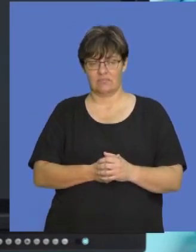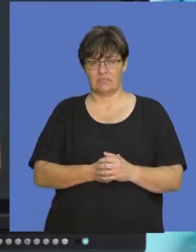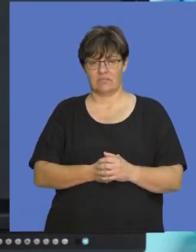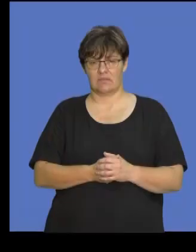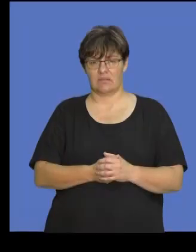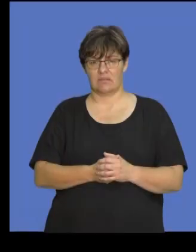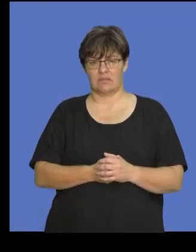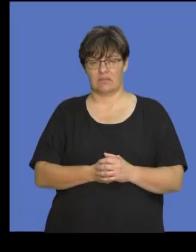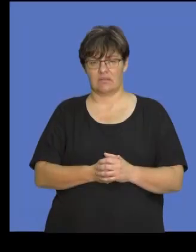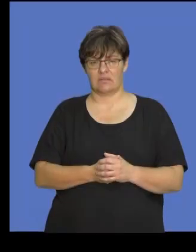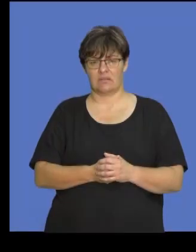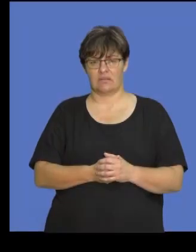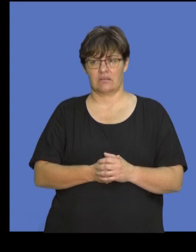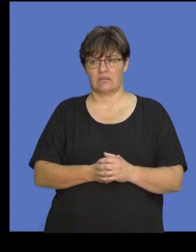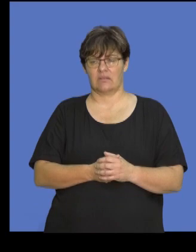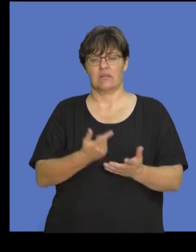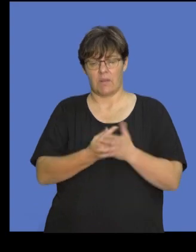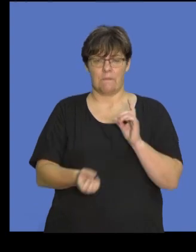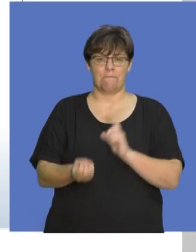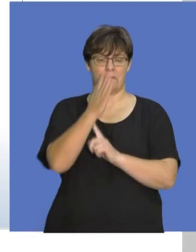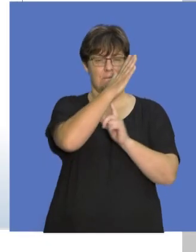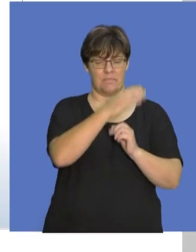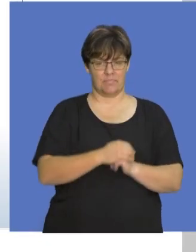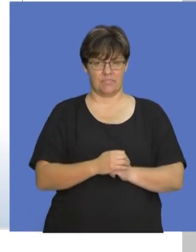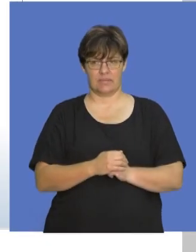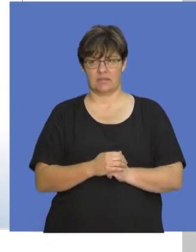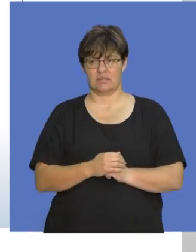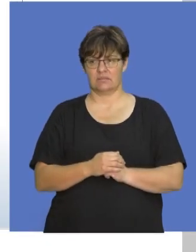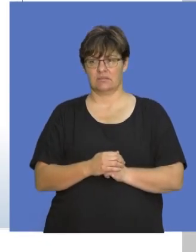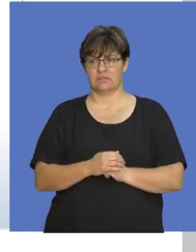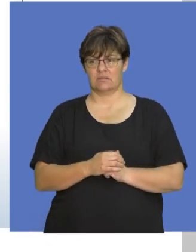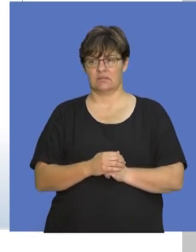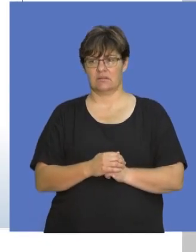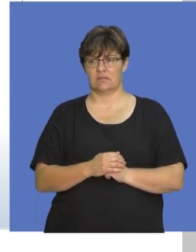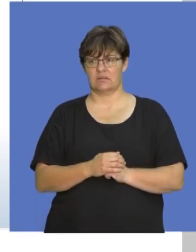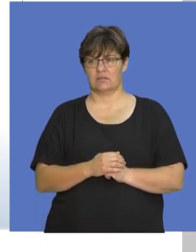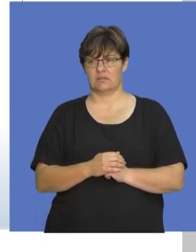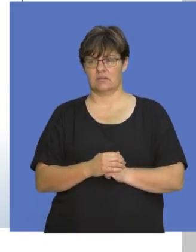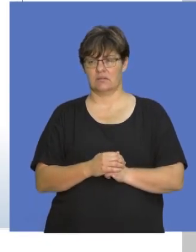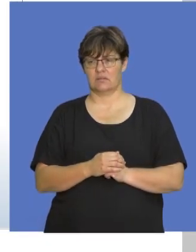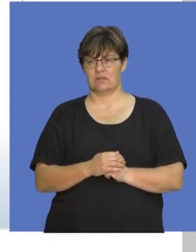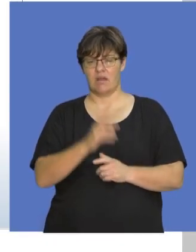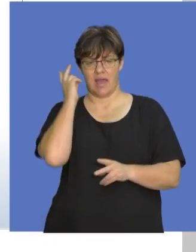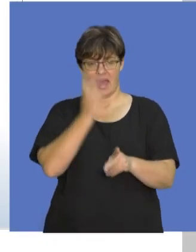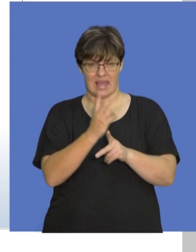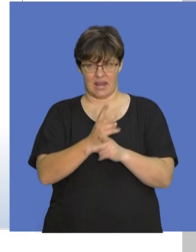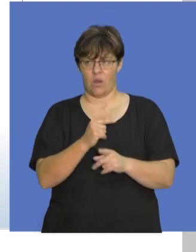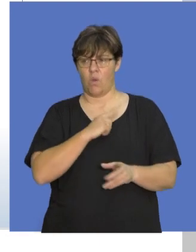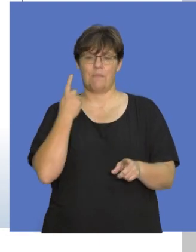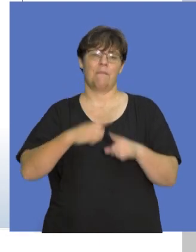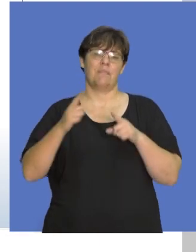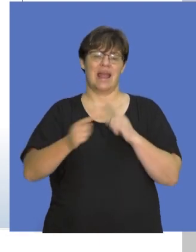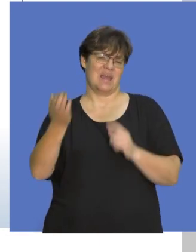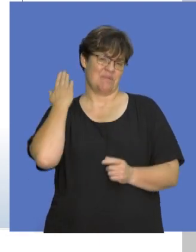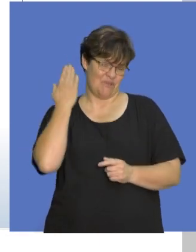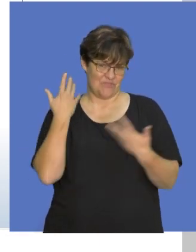is something that we can call up, and here it is, and I want to just reset